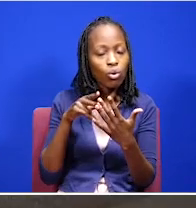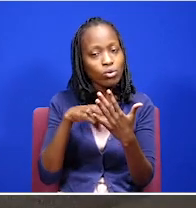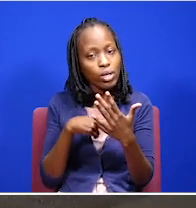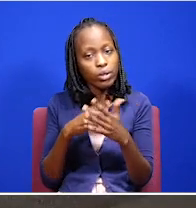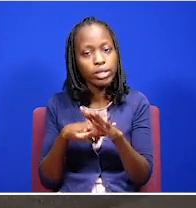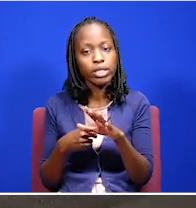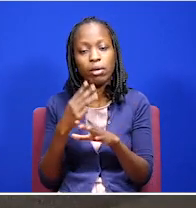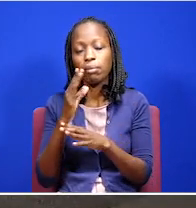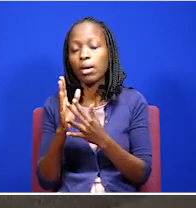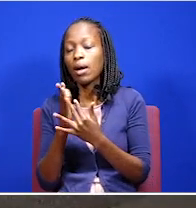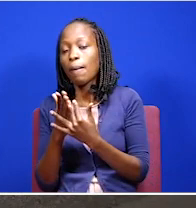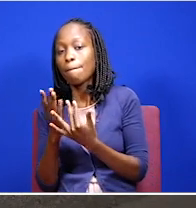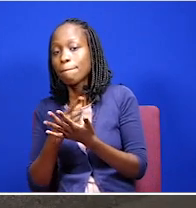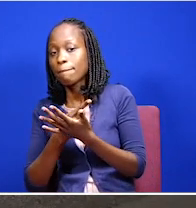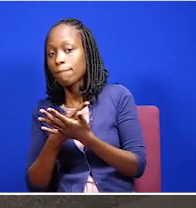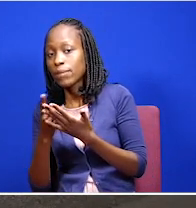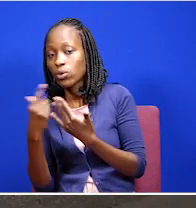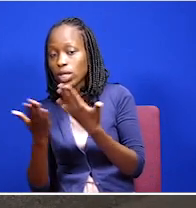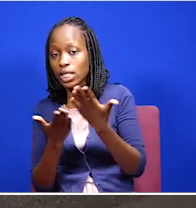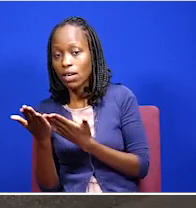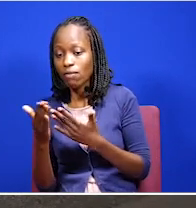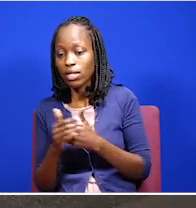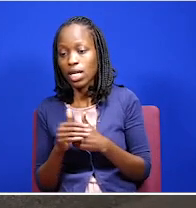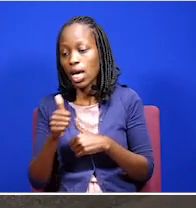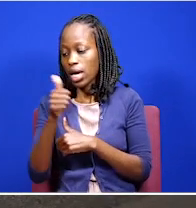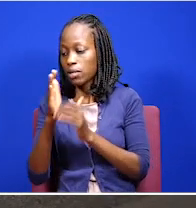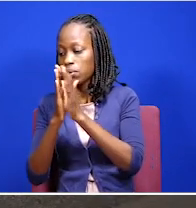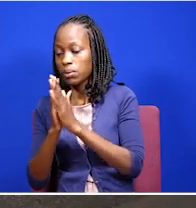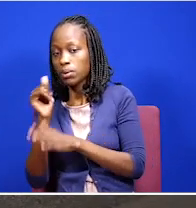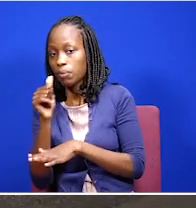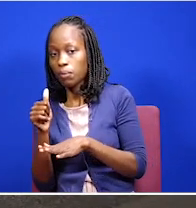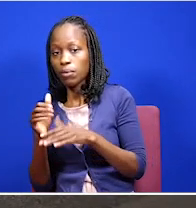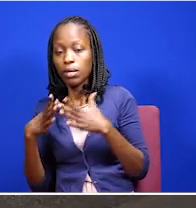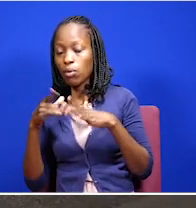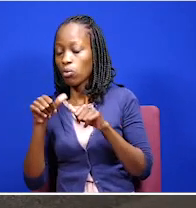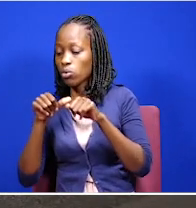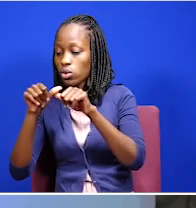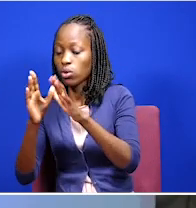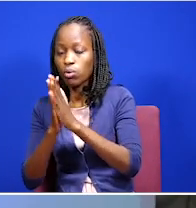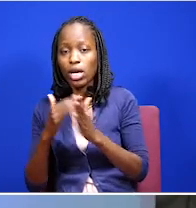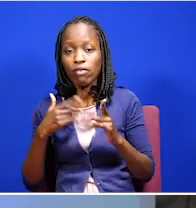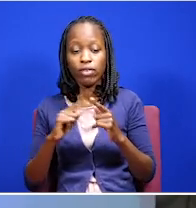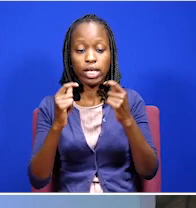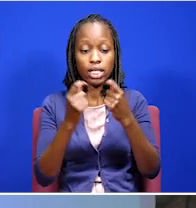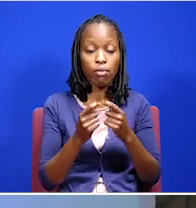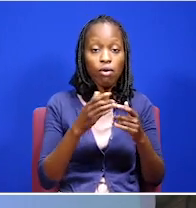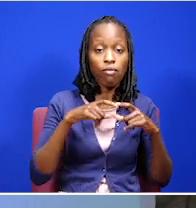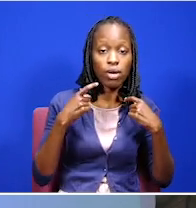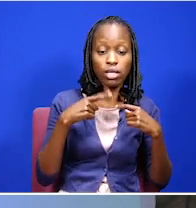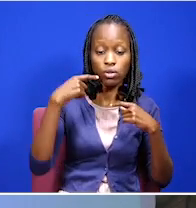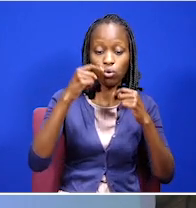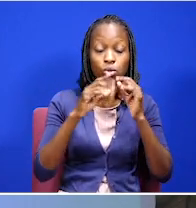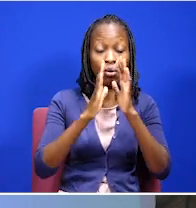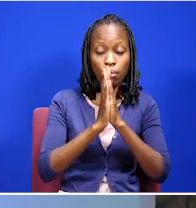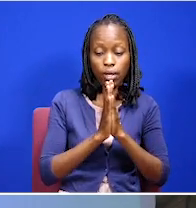others, of course, will be shared in prayer by those who continue to pray. We have a whole team of pastors who support in